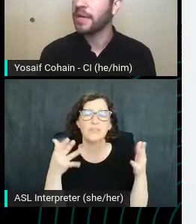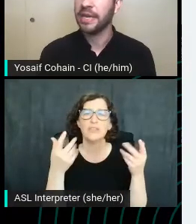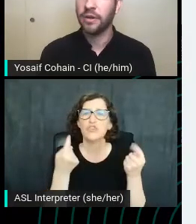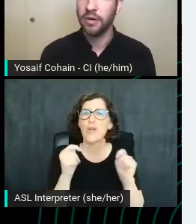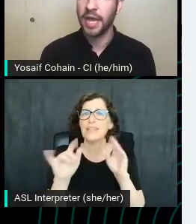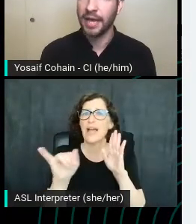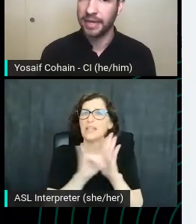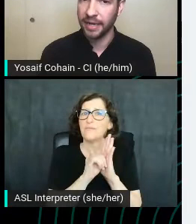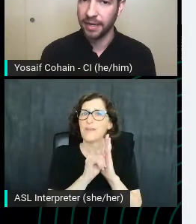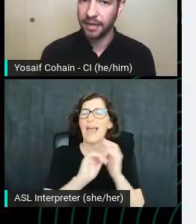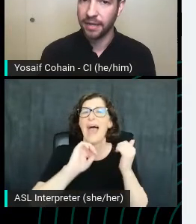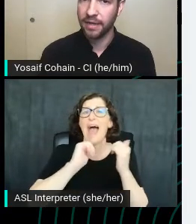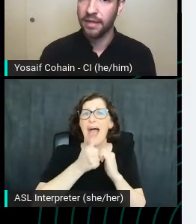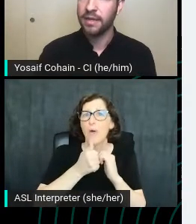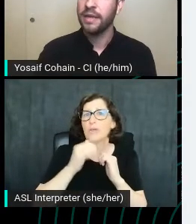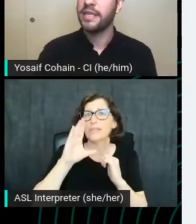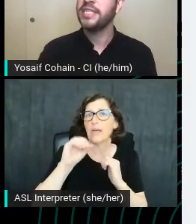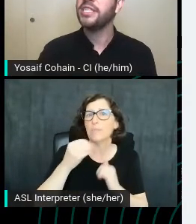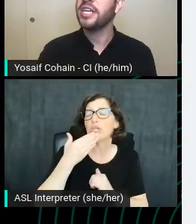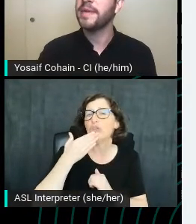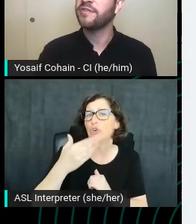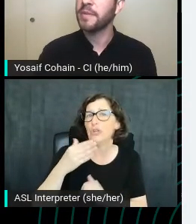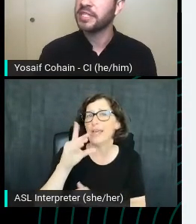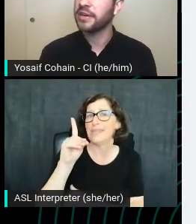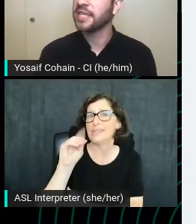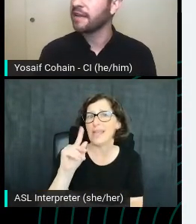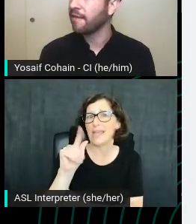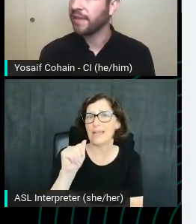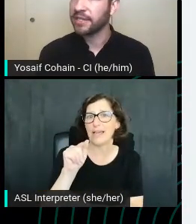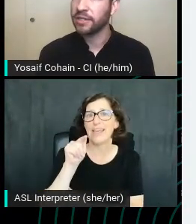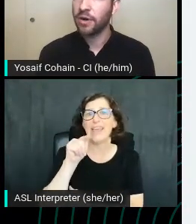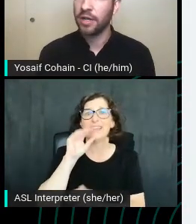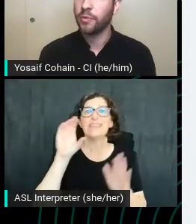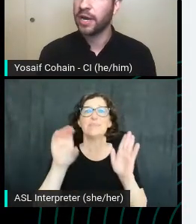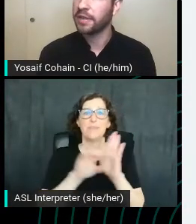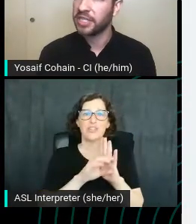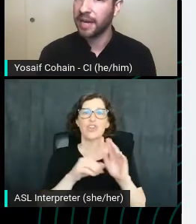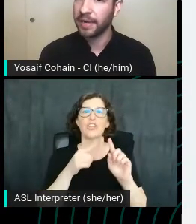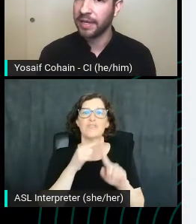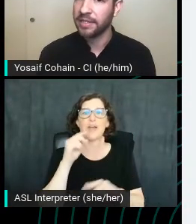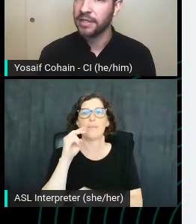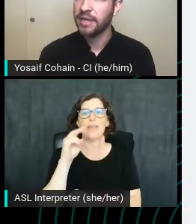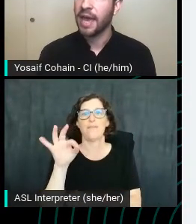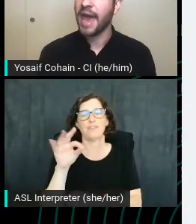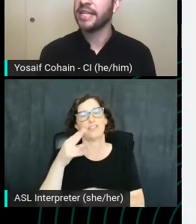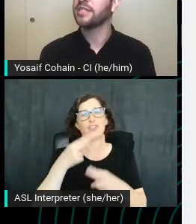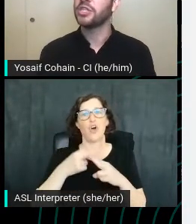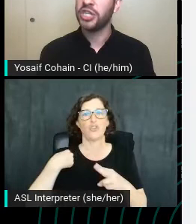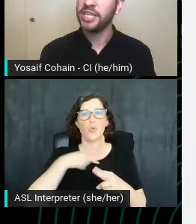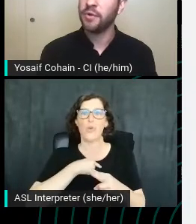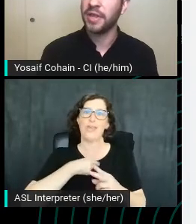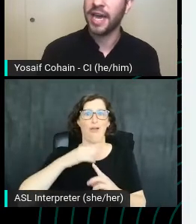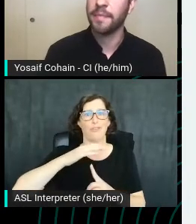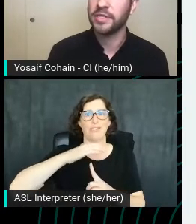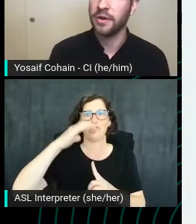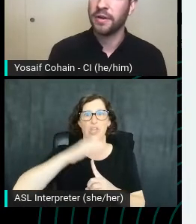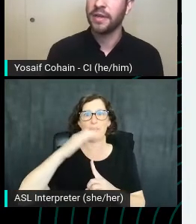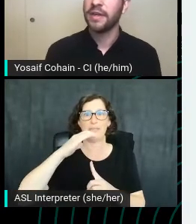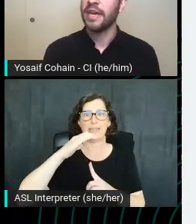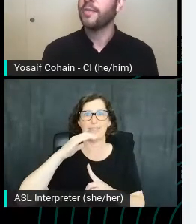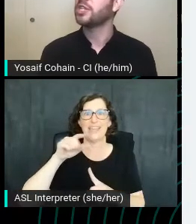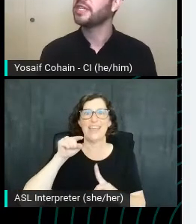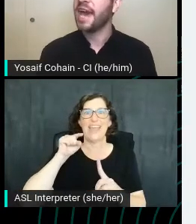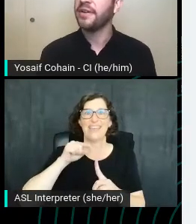a company good at data. This is an image from a series on Netflix called We Are the Champions, and it's the cheese rolling